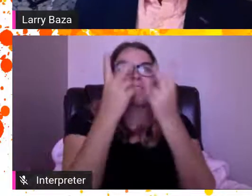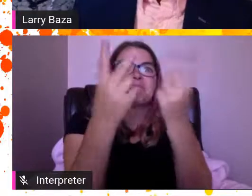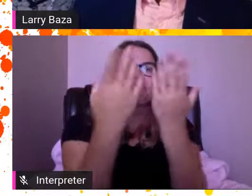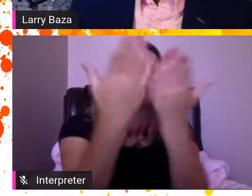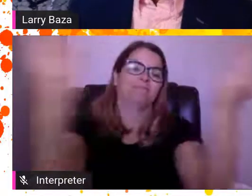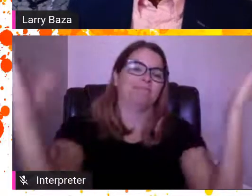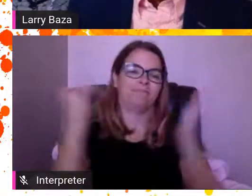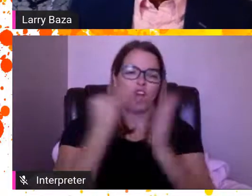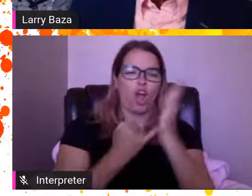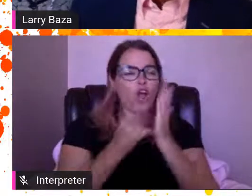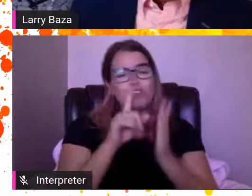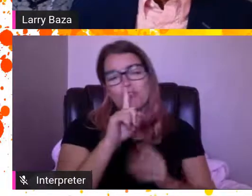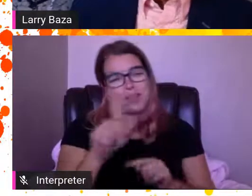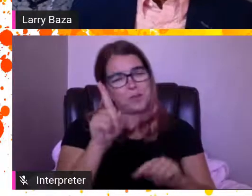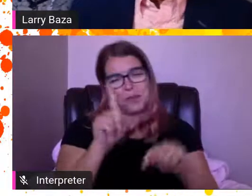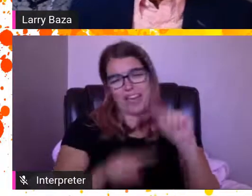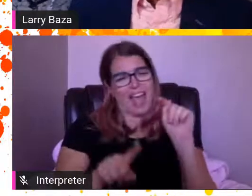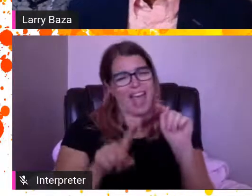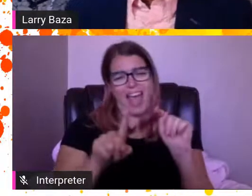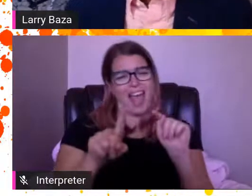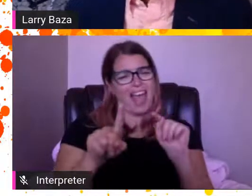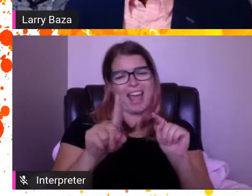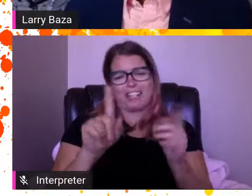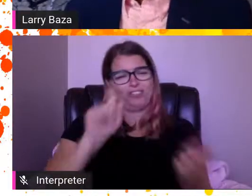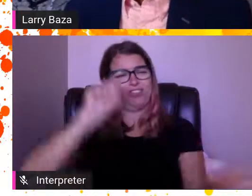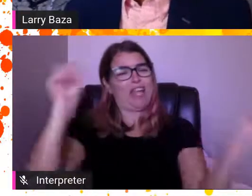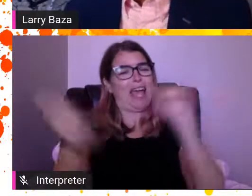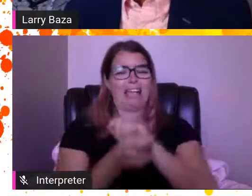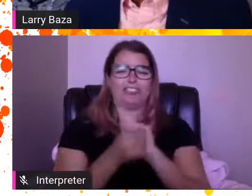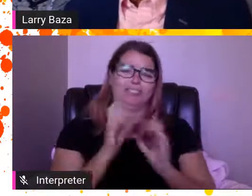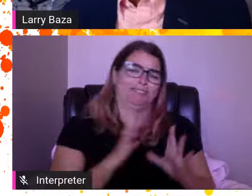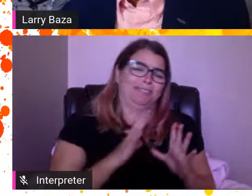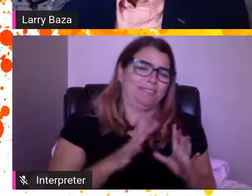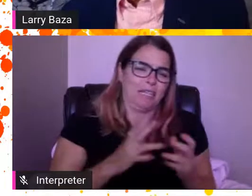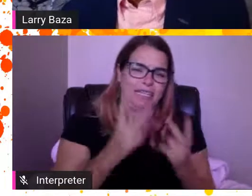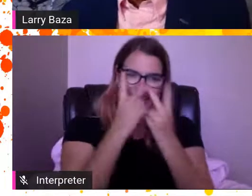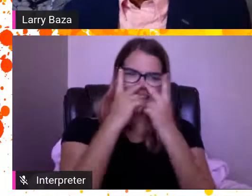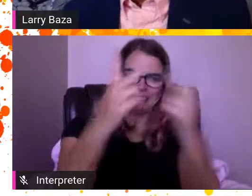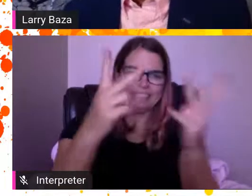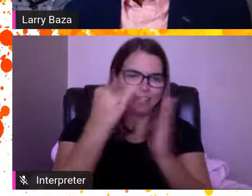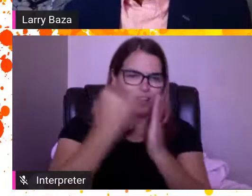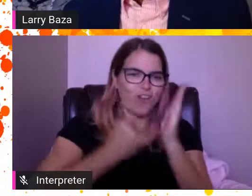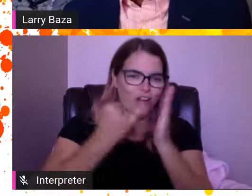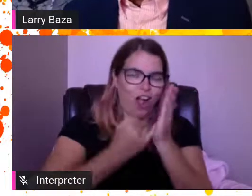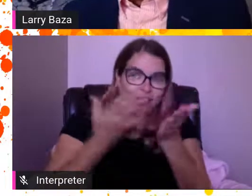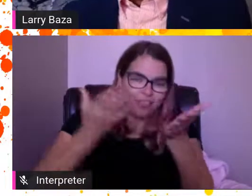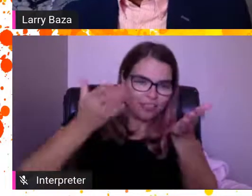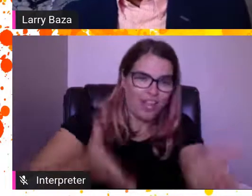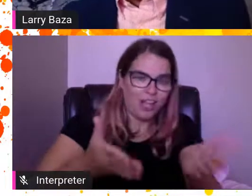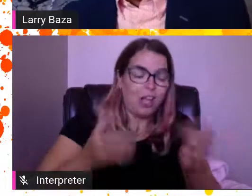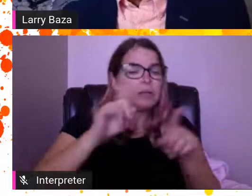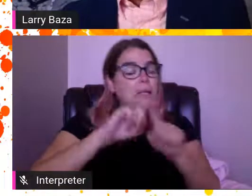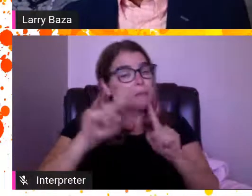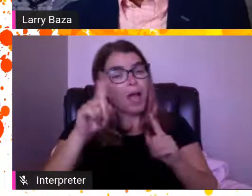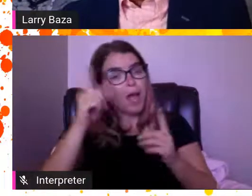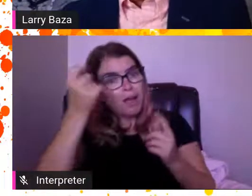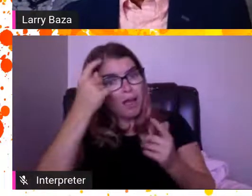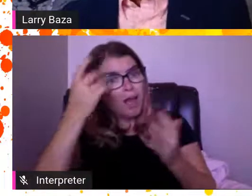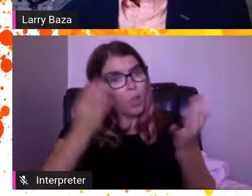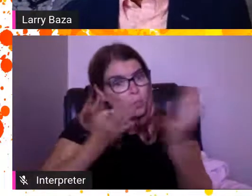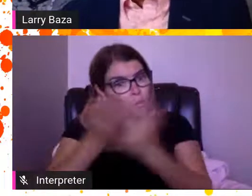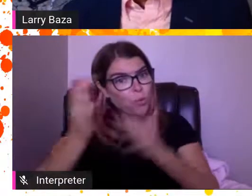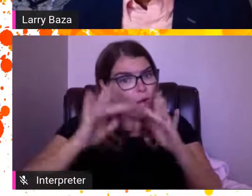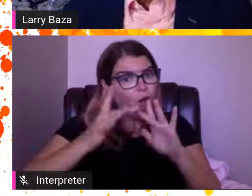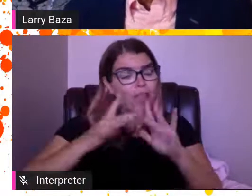that will ever change the value of that, but this doing this online and creating a video such as you